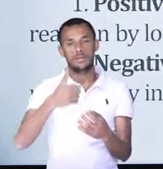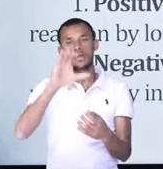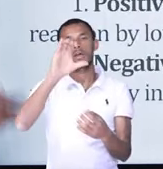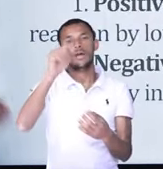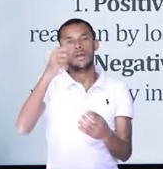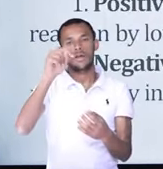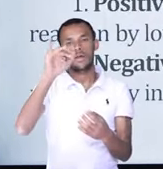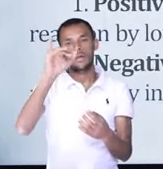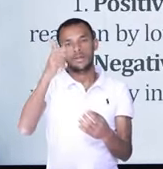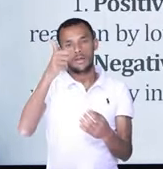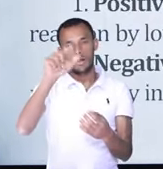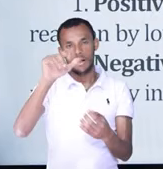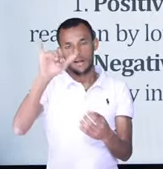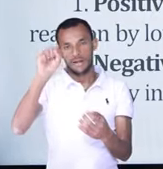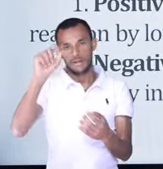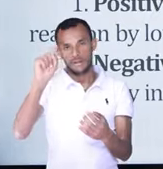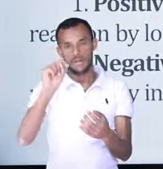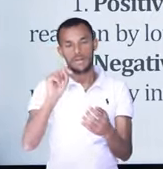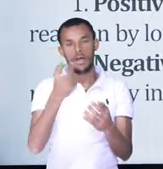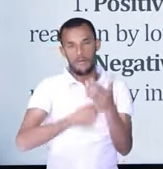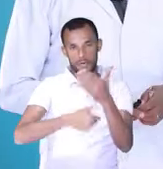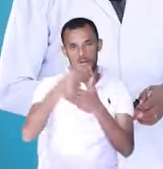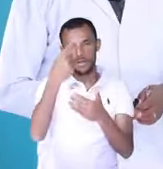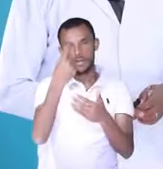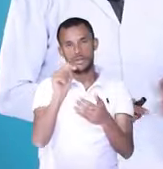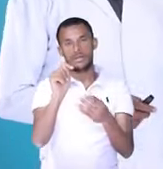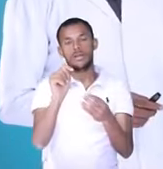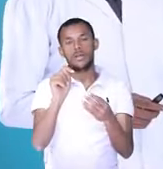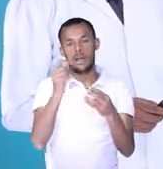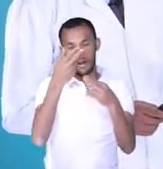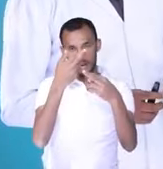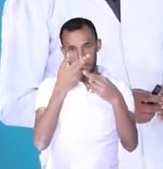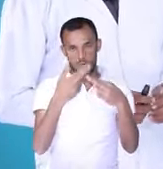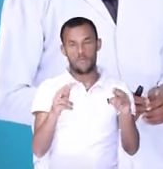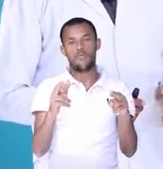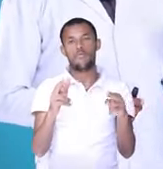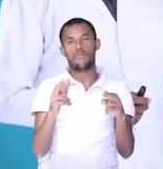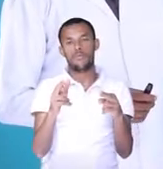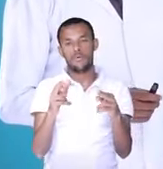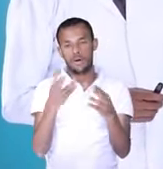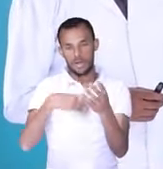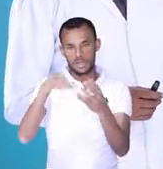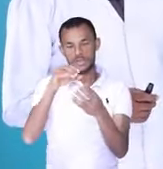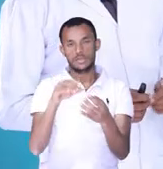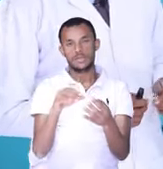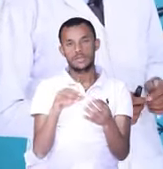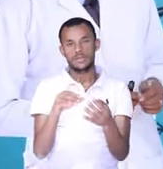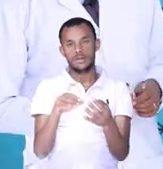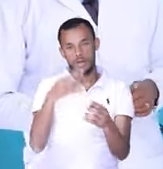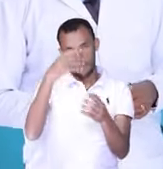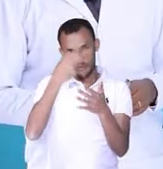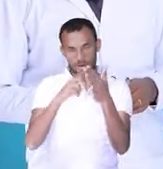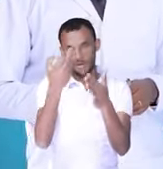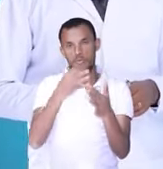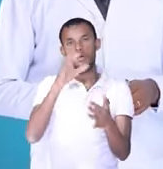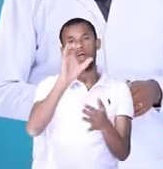catalyst. The presence of a catalyst affects the rates of chemical reaction. The presence of a catalyst, effect of catalyst on